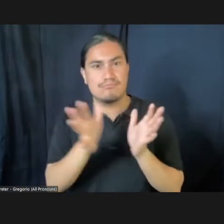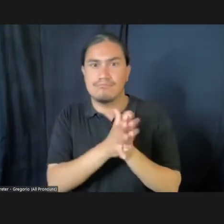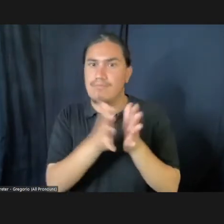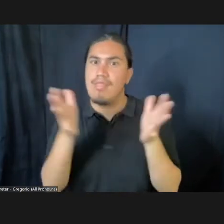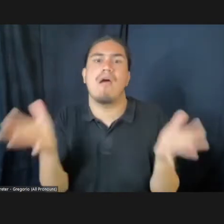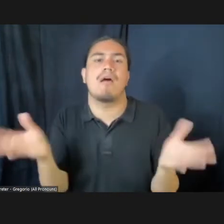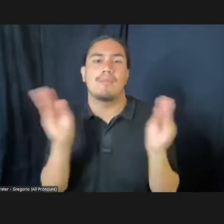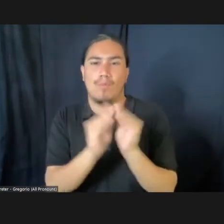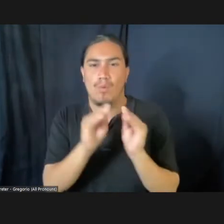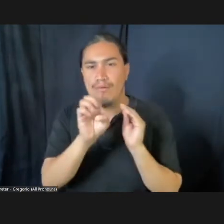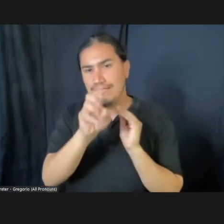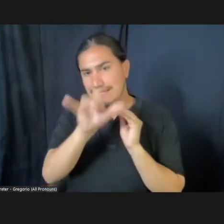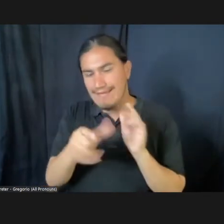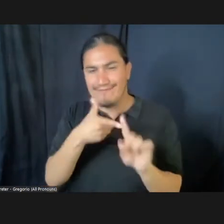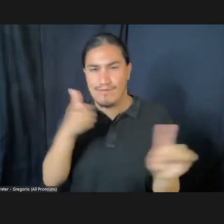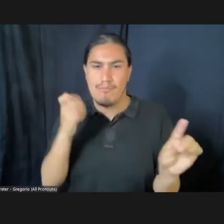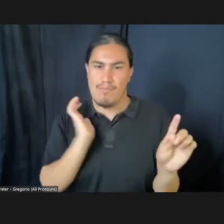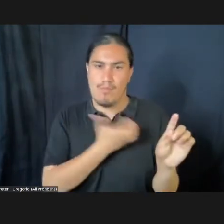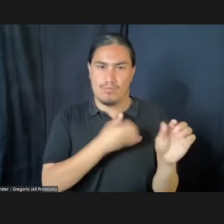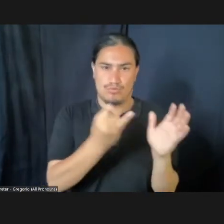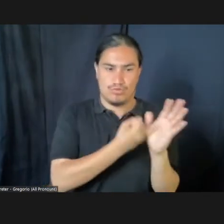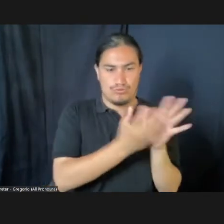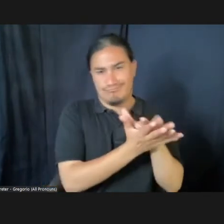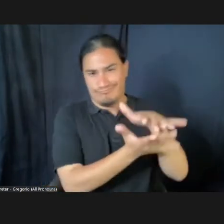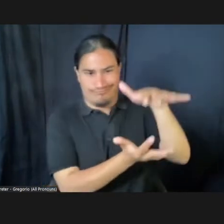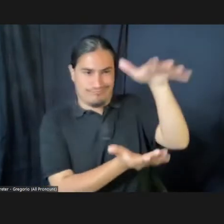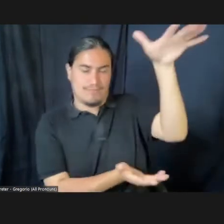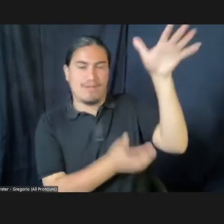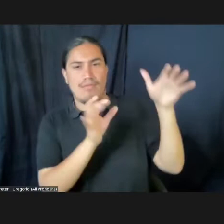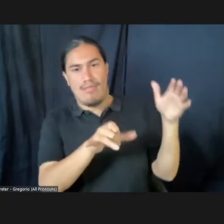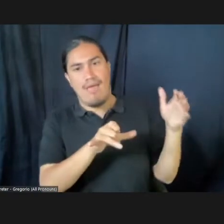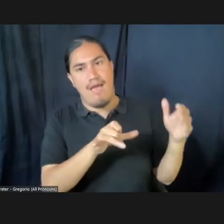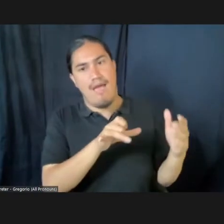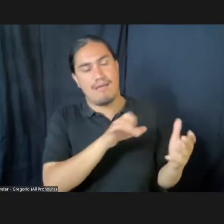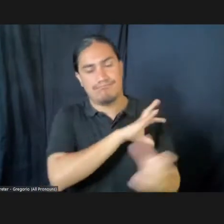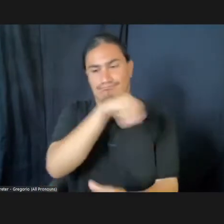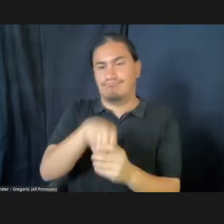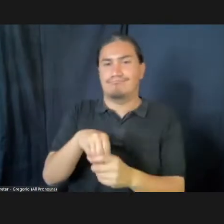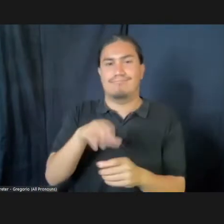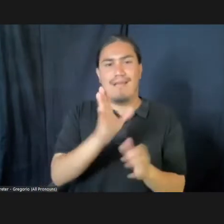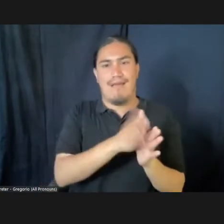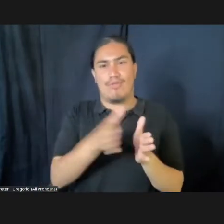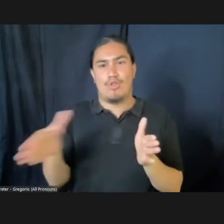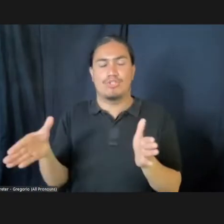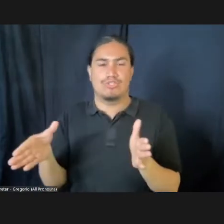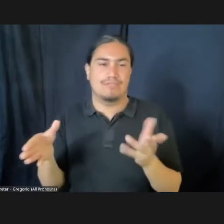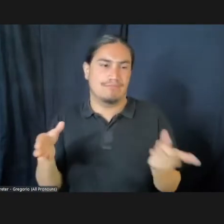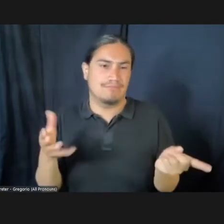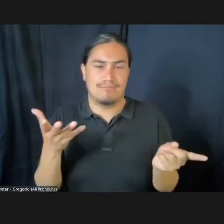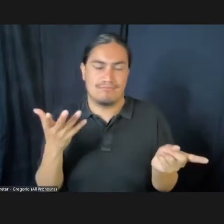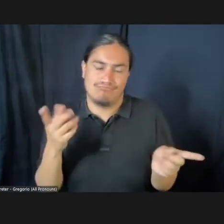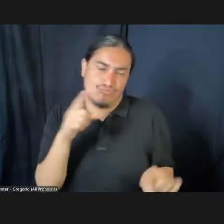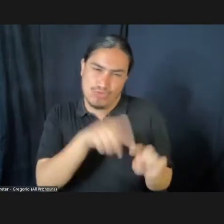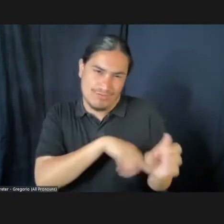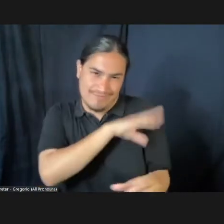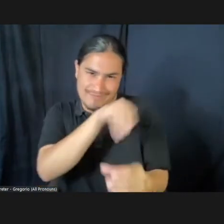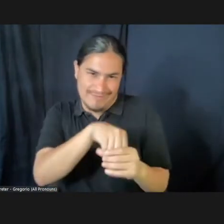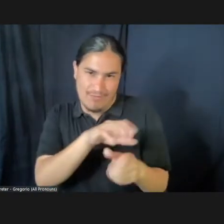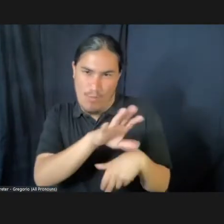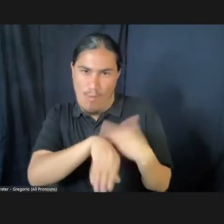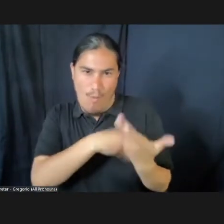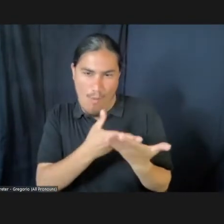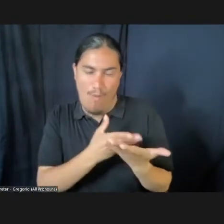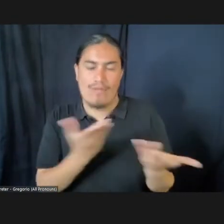essays from the HowlRound Journal that merited inclusion in the anthology than we could fit.